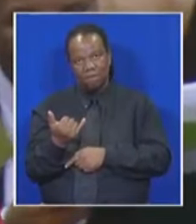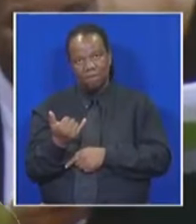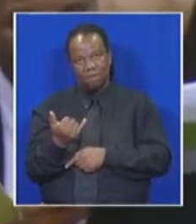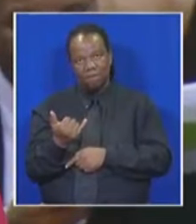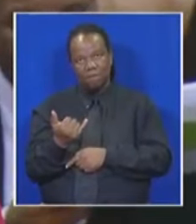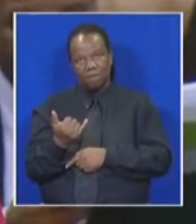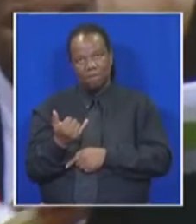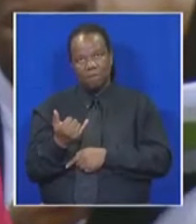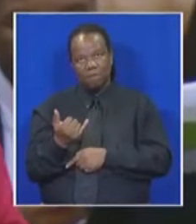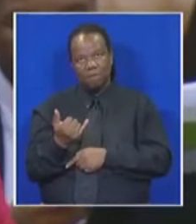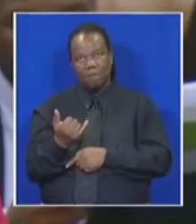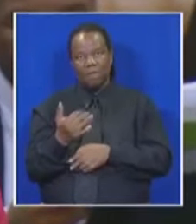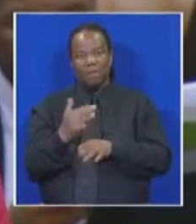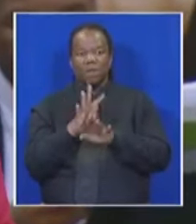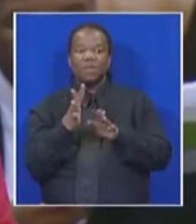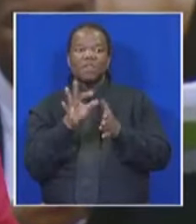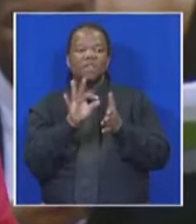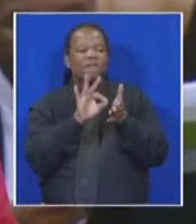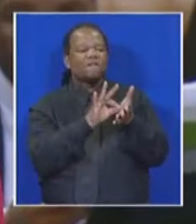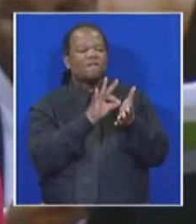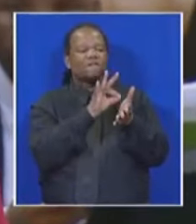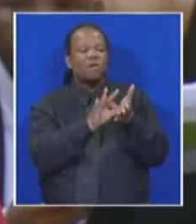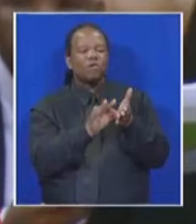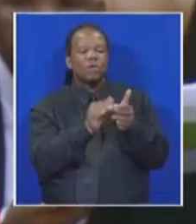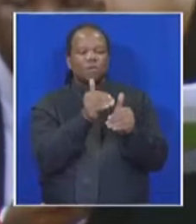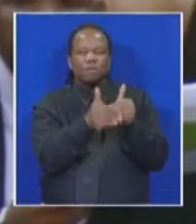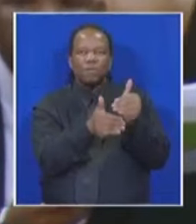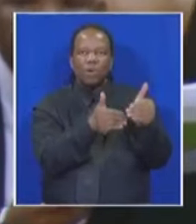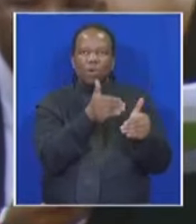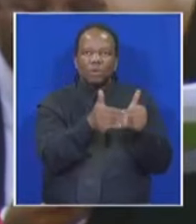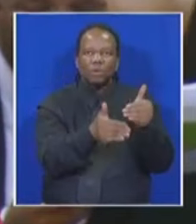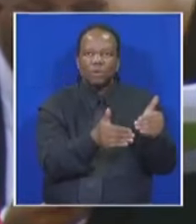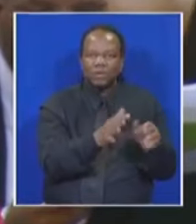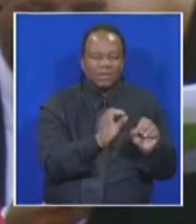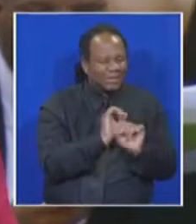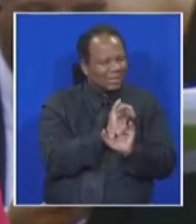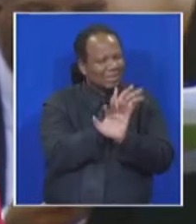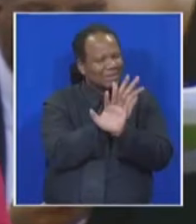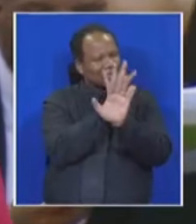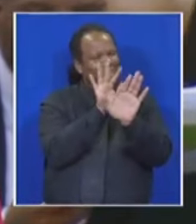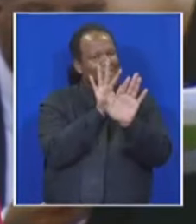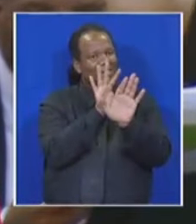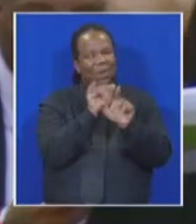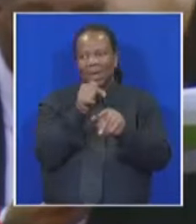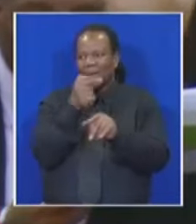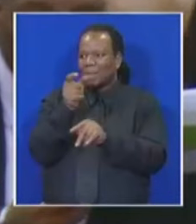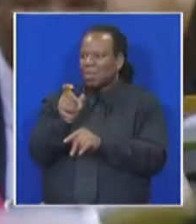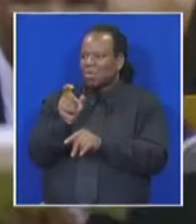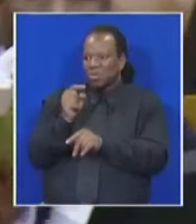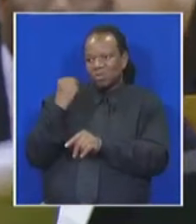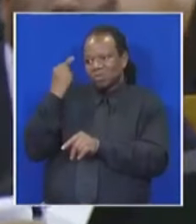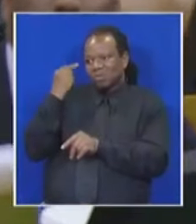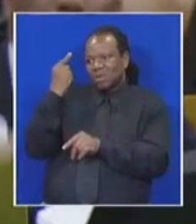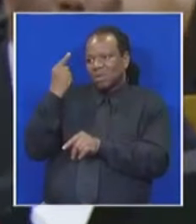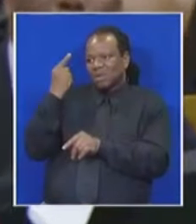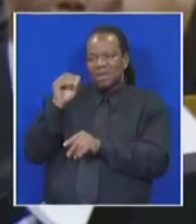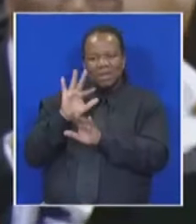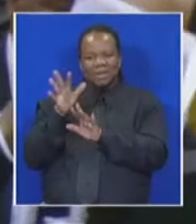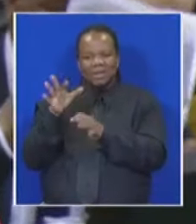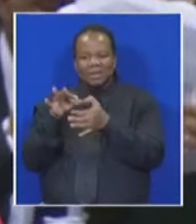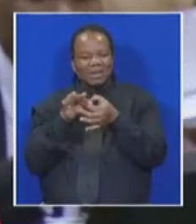the voting process itself. That one is beyond doubt, unless if someone is mad or crazy. It's relating to the